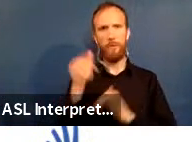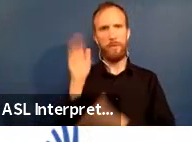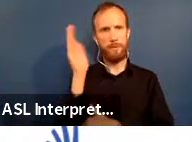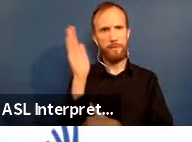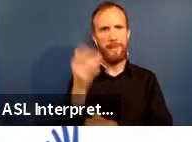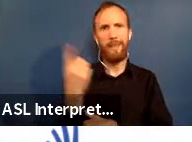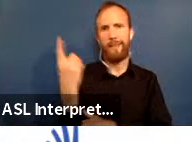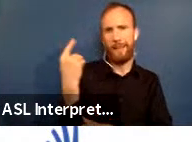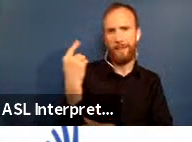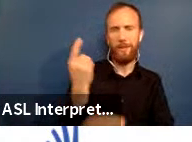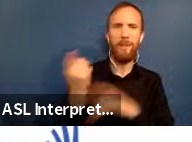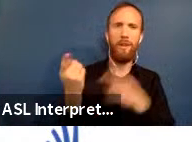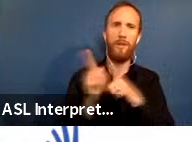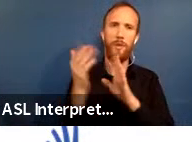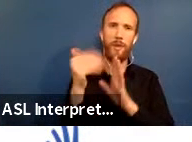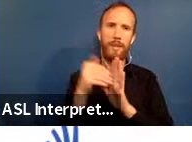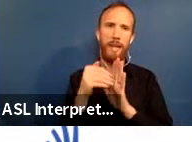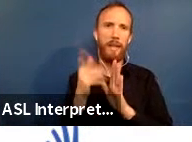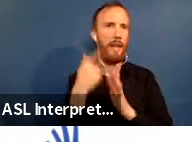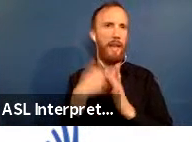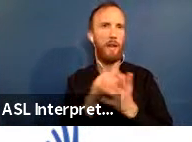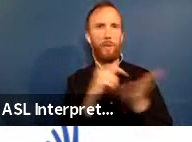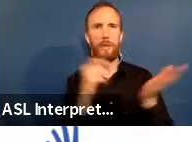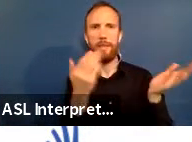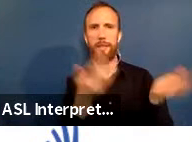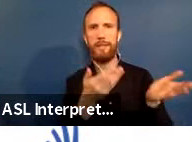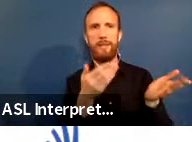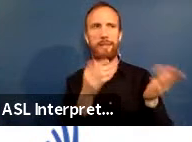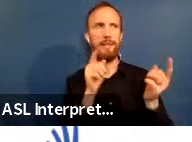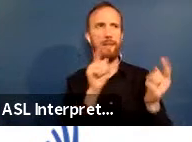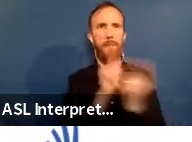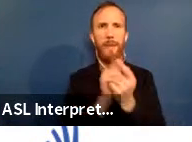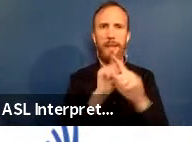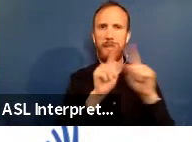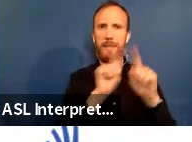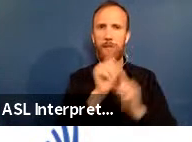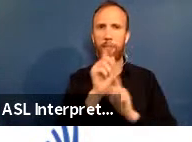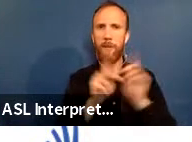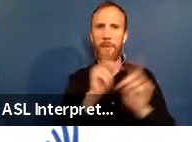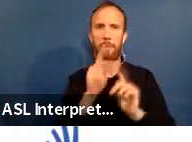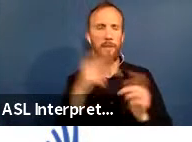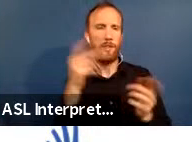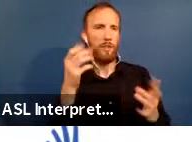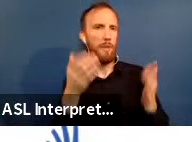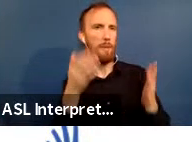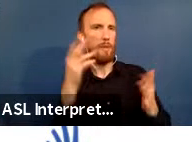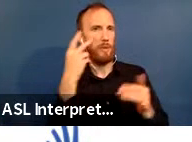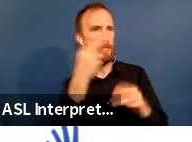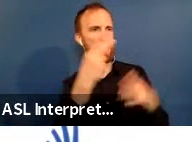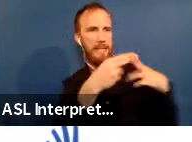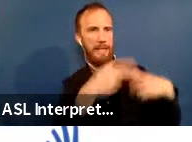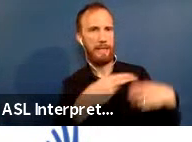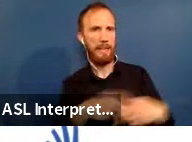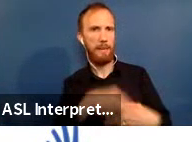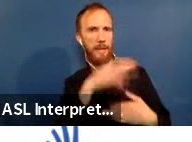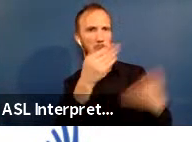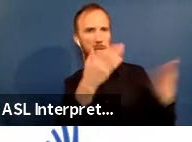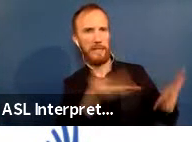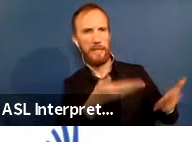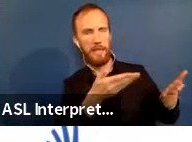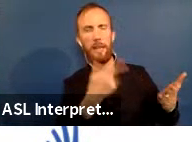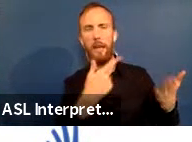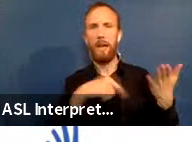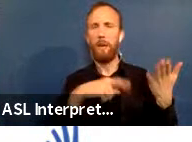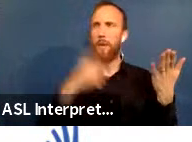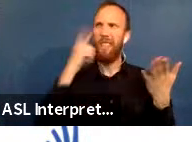group of people who are representative in name and an icon on this slide to just say, are we putting the right information in